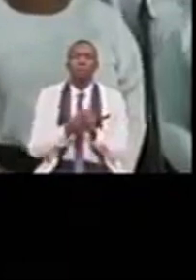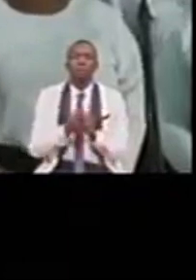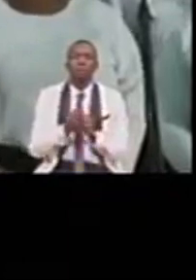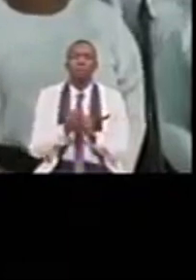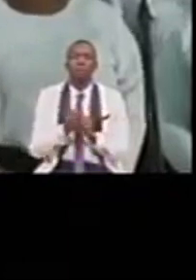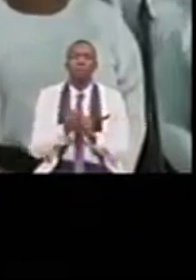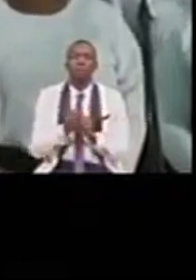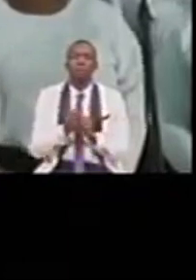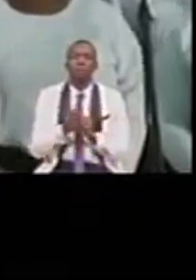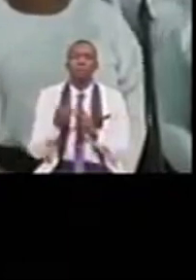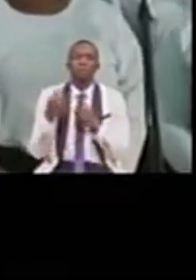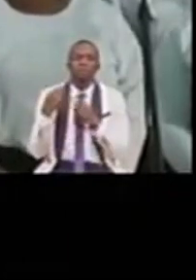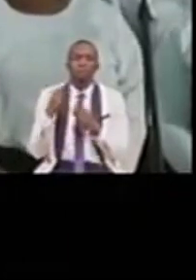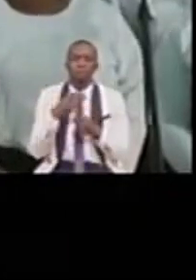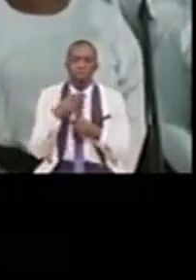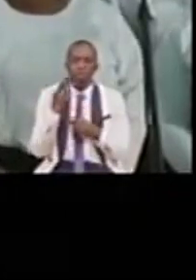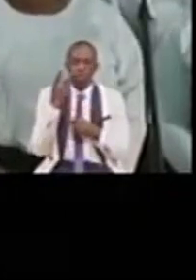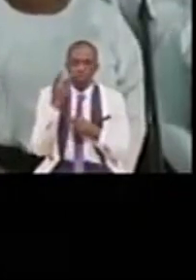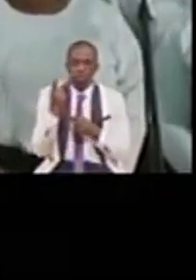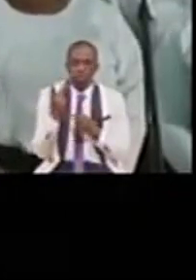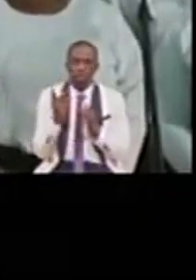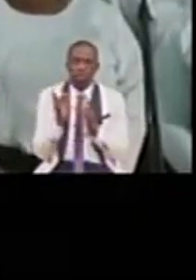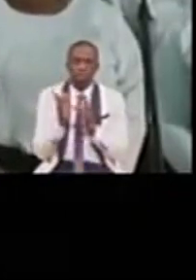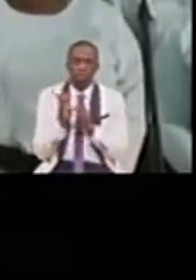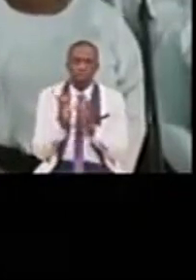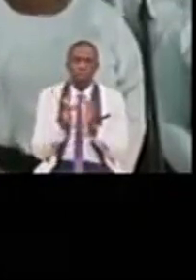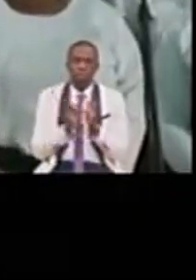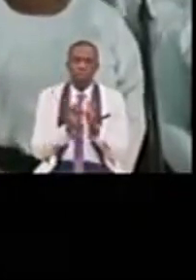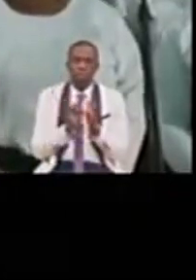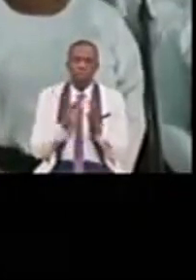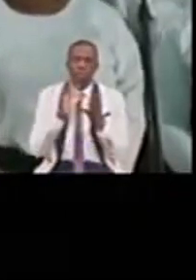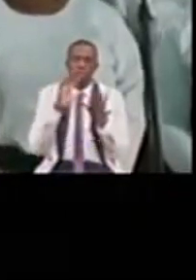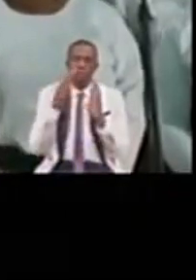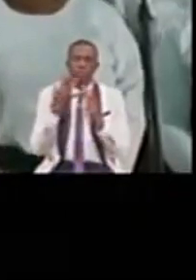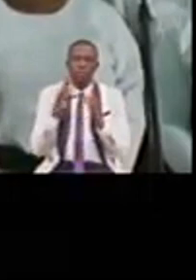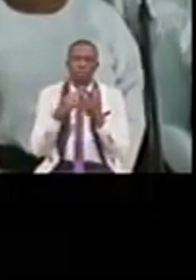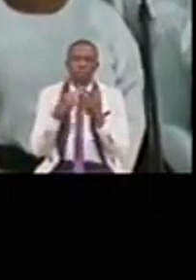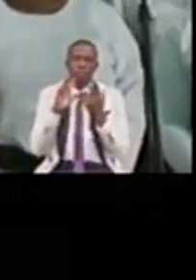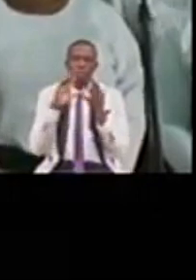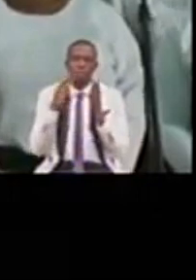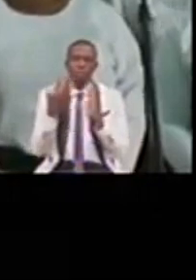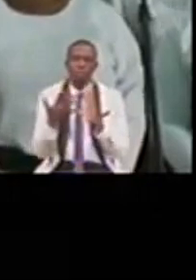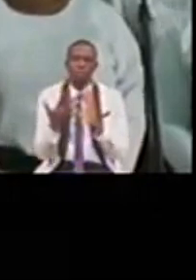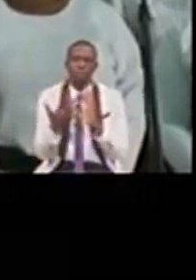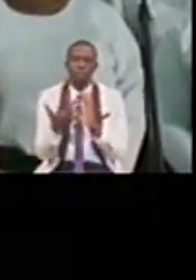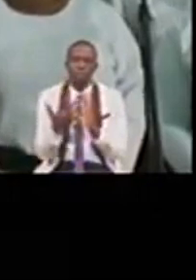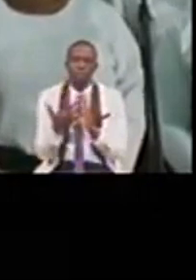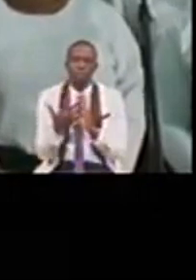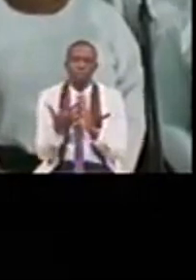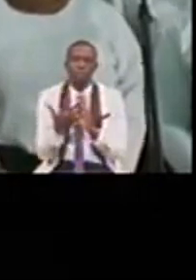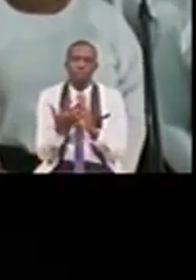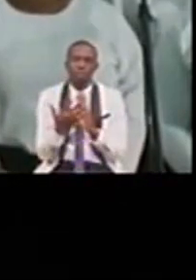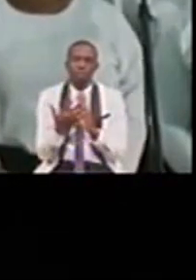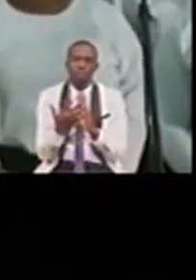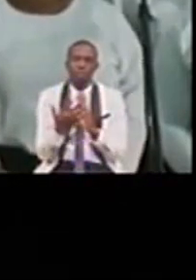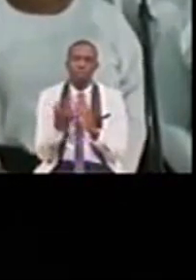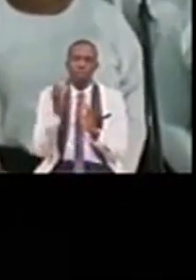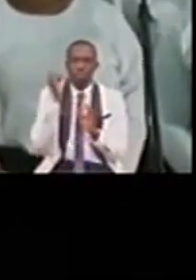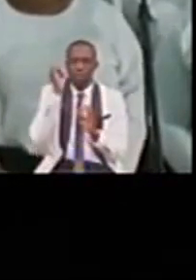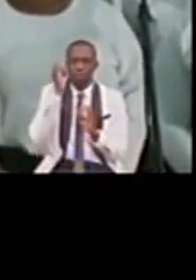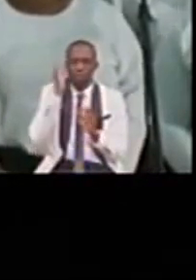see Jesus face to face. He will hold